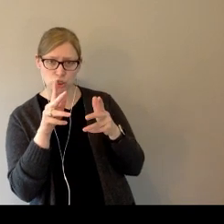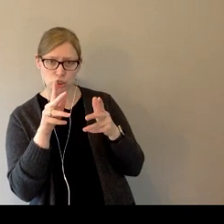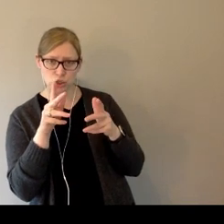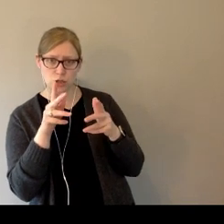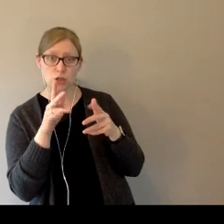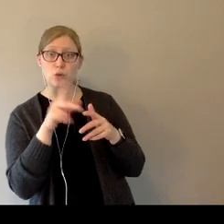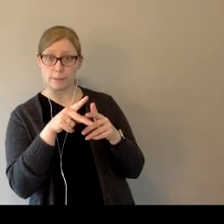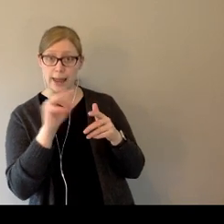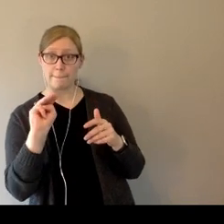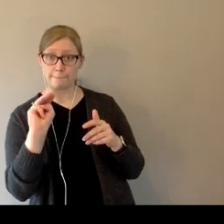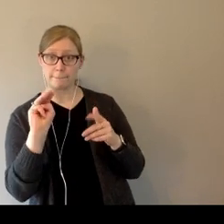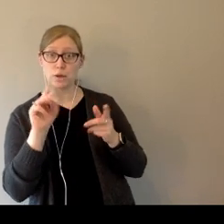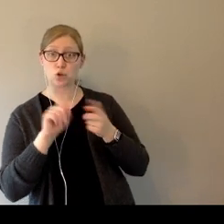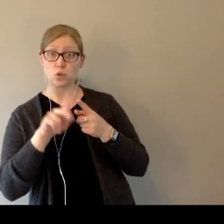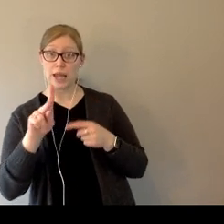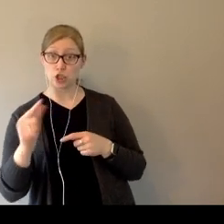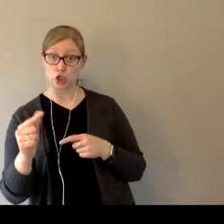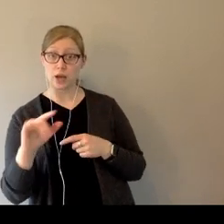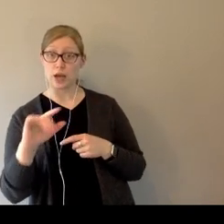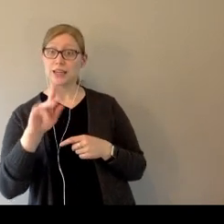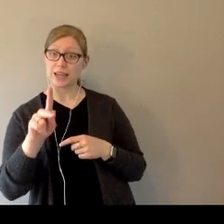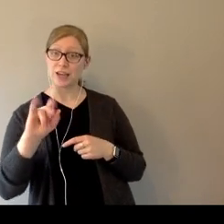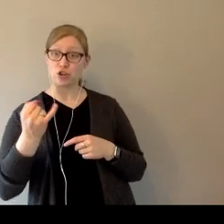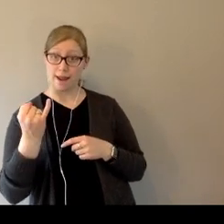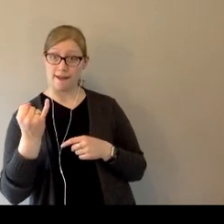PN to KJ.